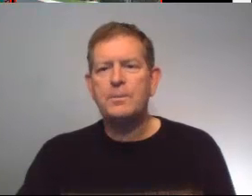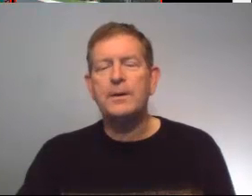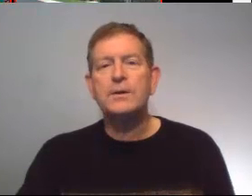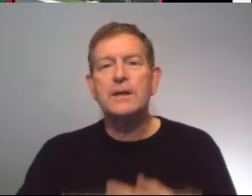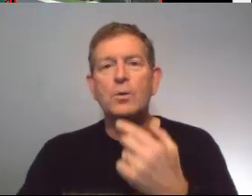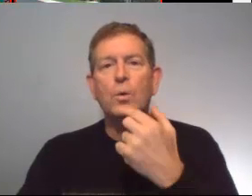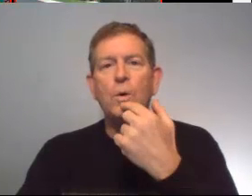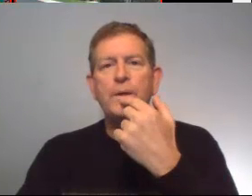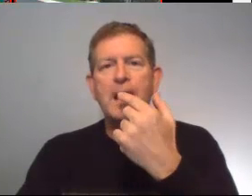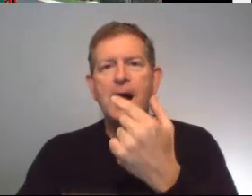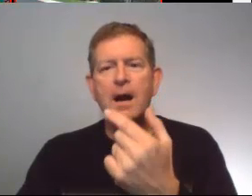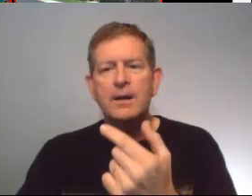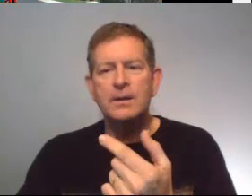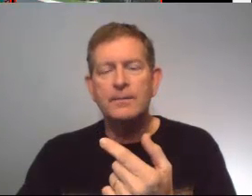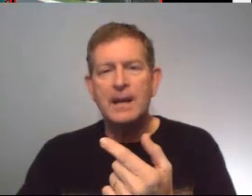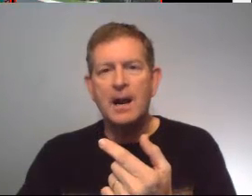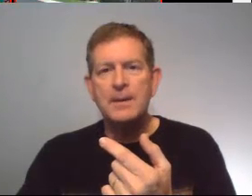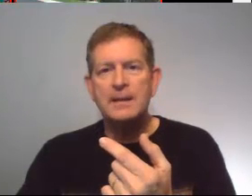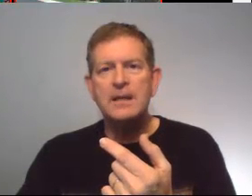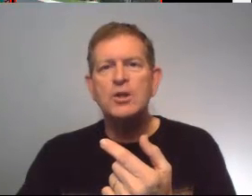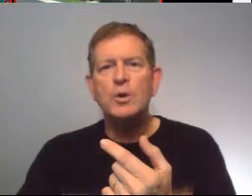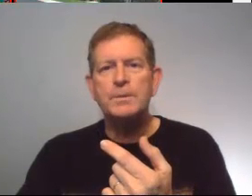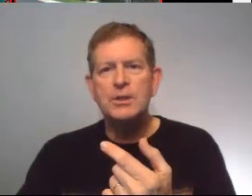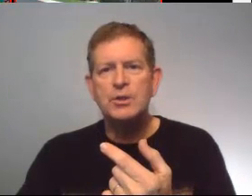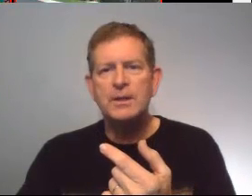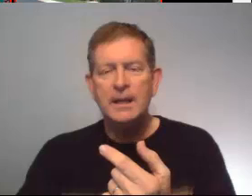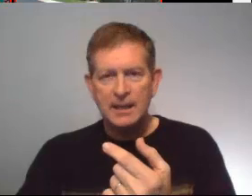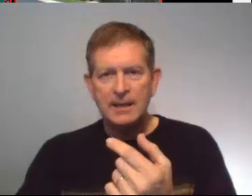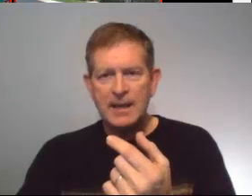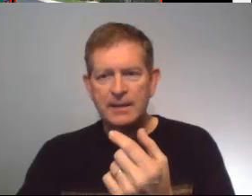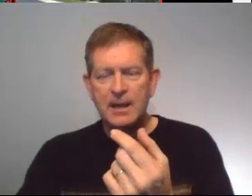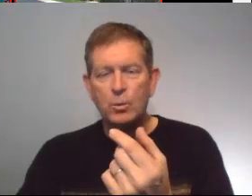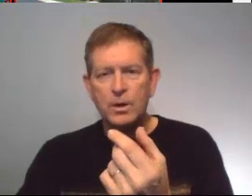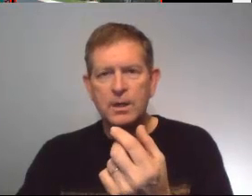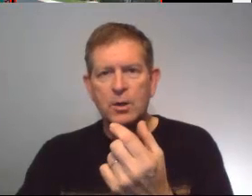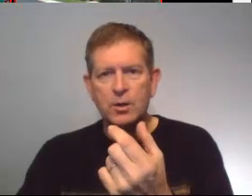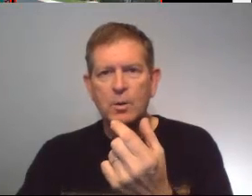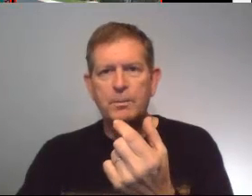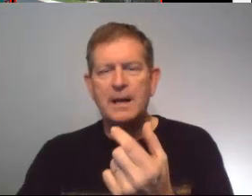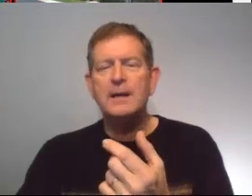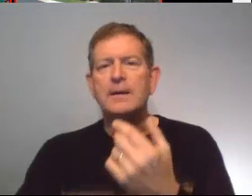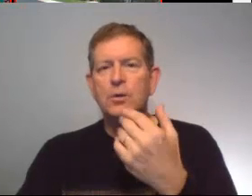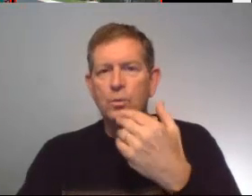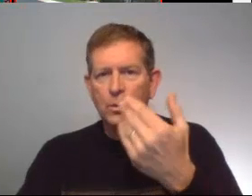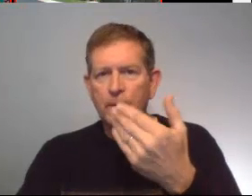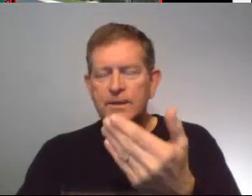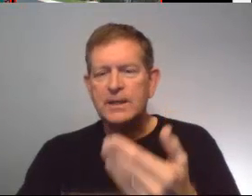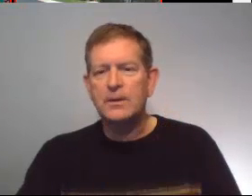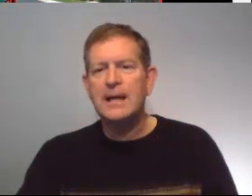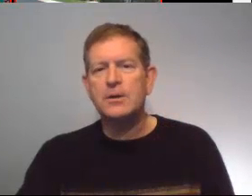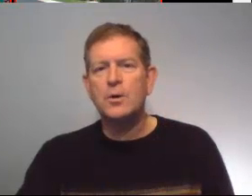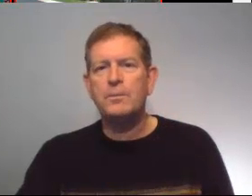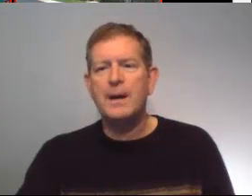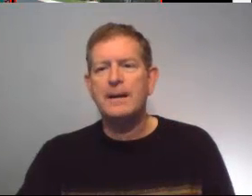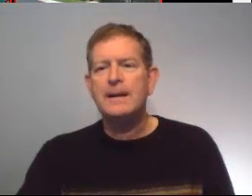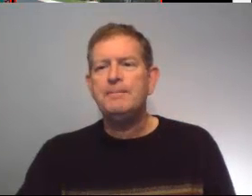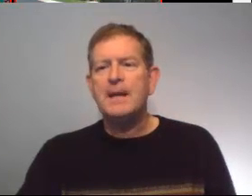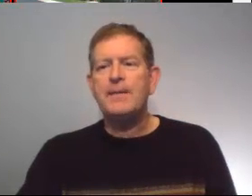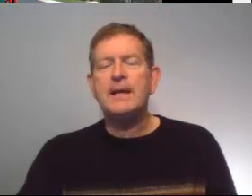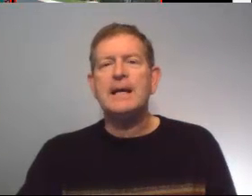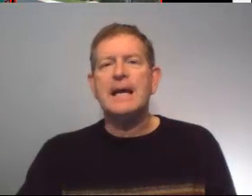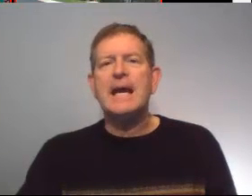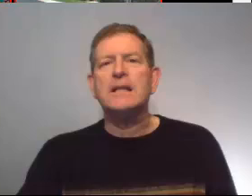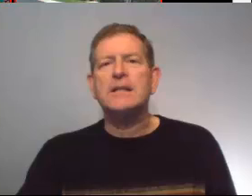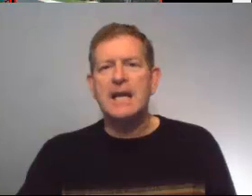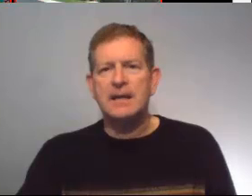La ropa. Notice how you roll the R. The R being in the initial position in that word, ropa. You roll the sound, la ropa.